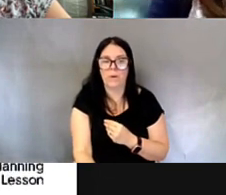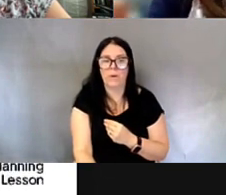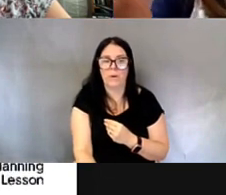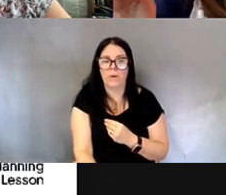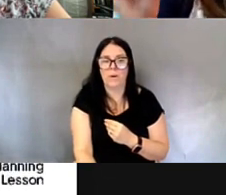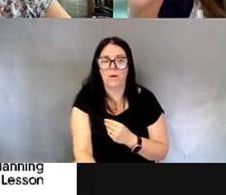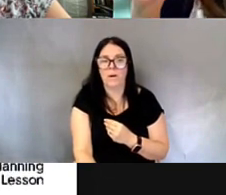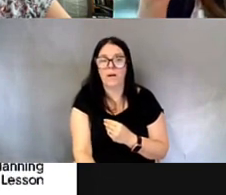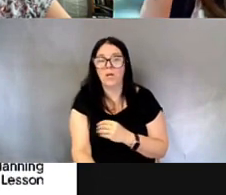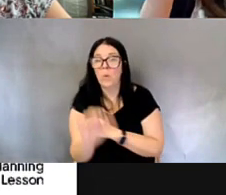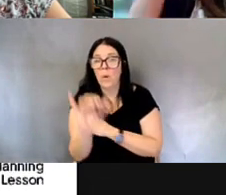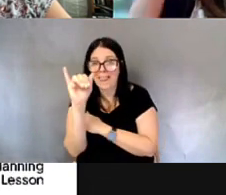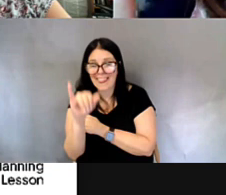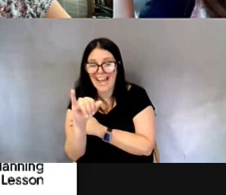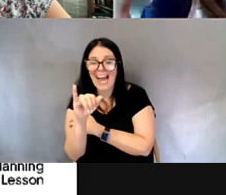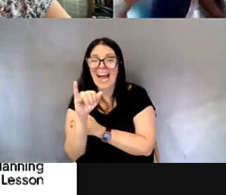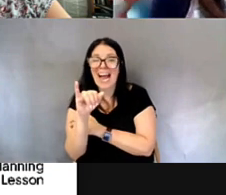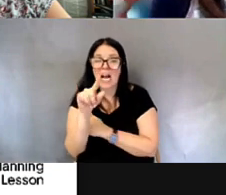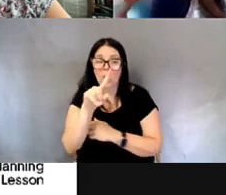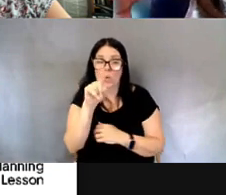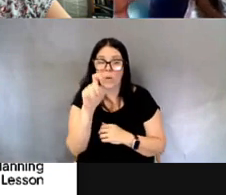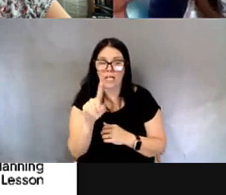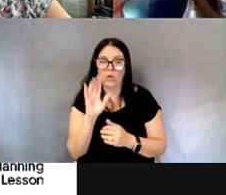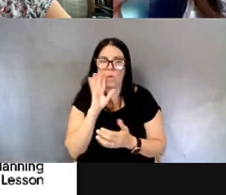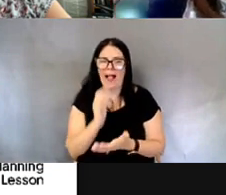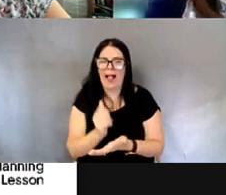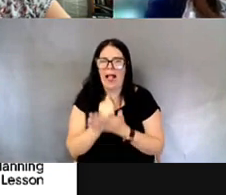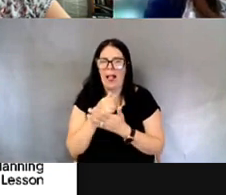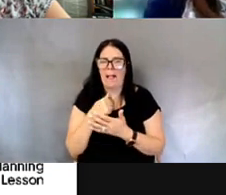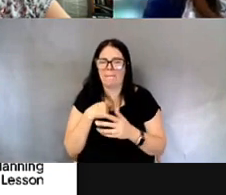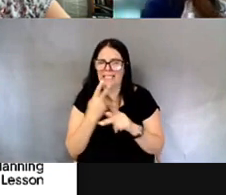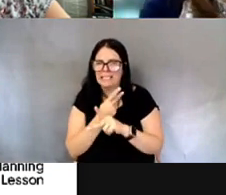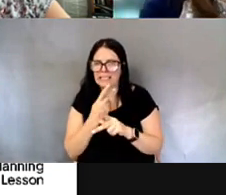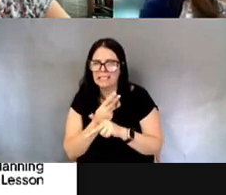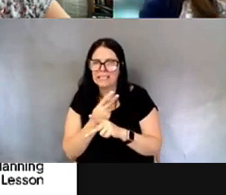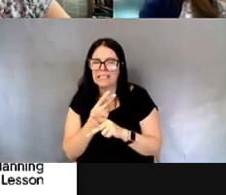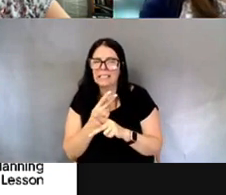this is, the guiding questions are the